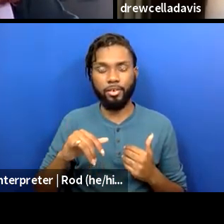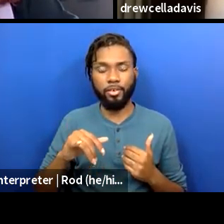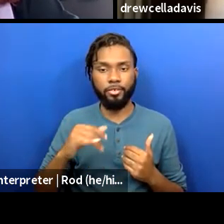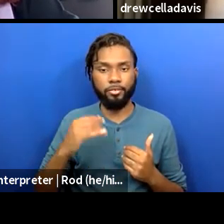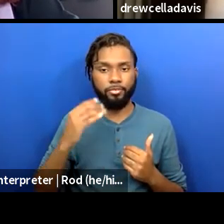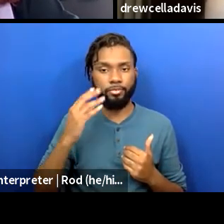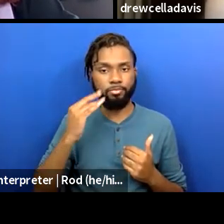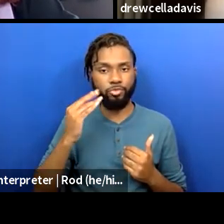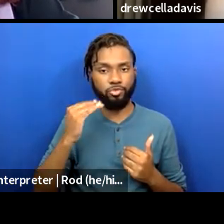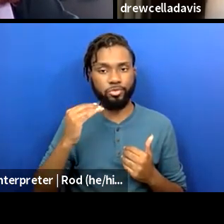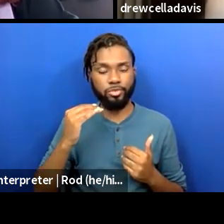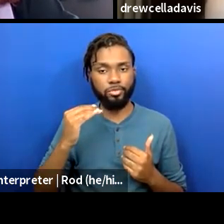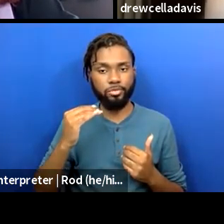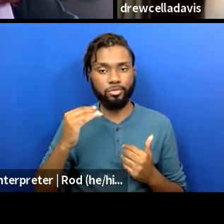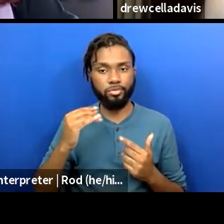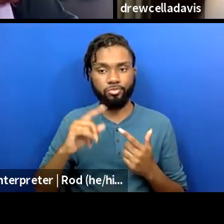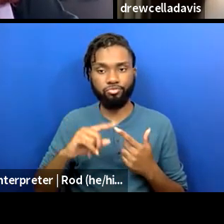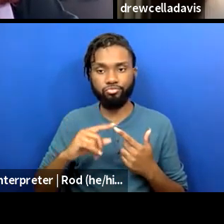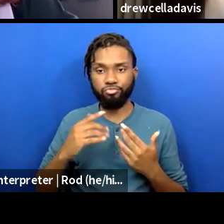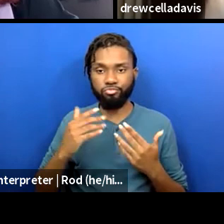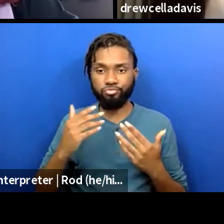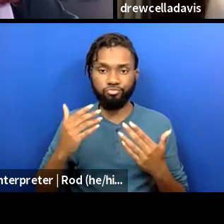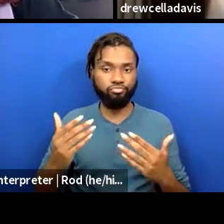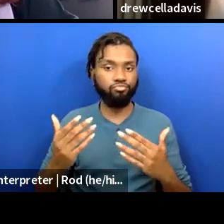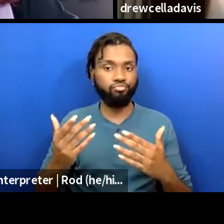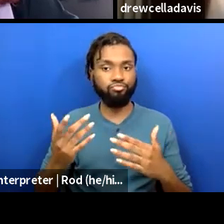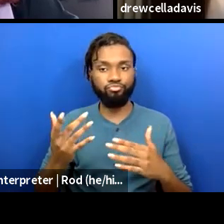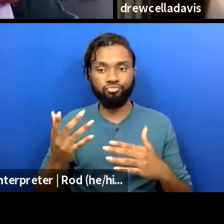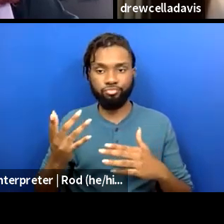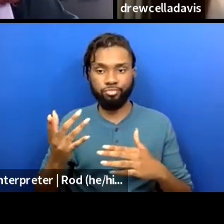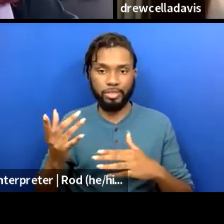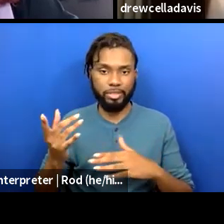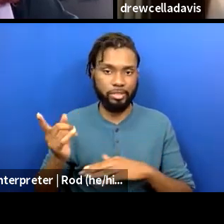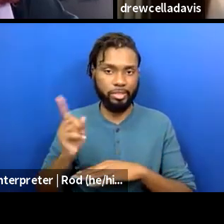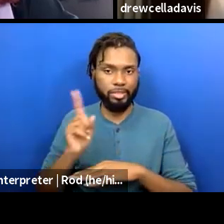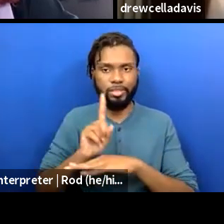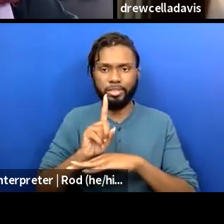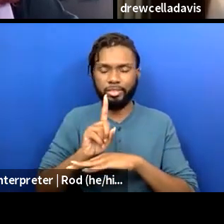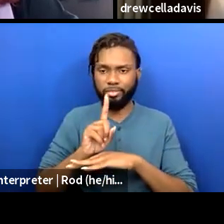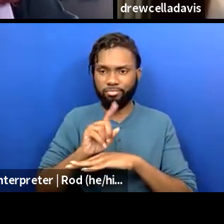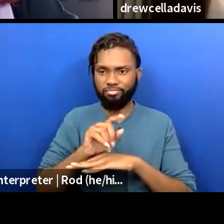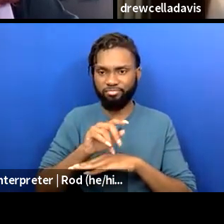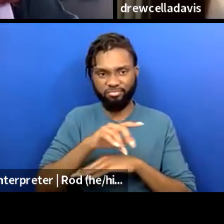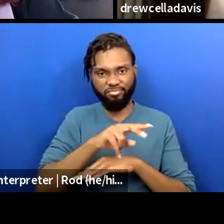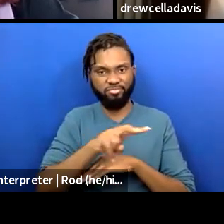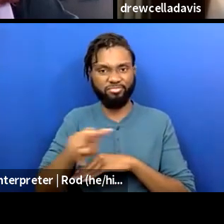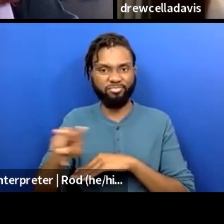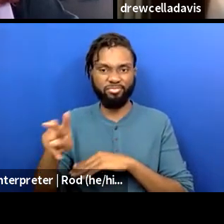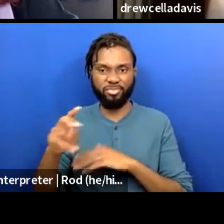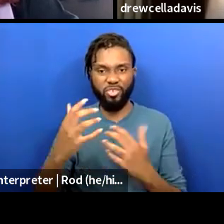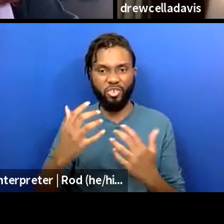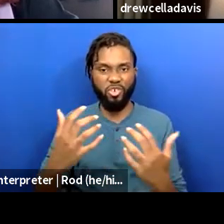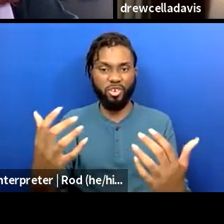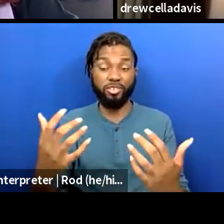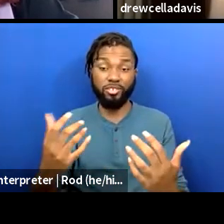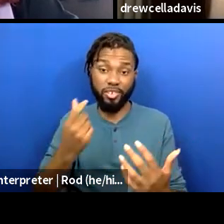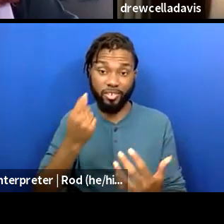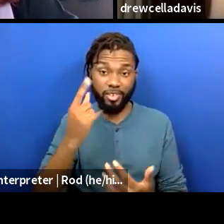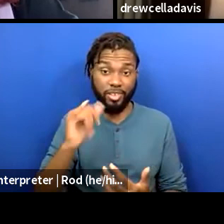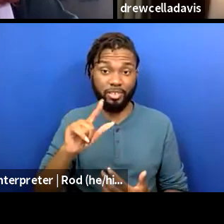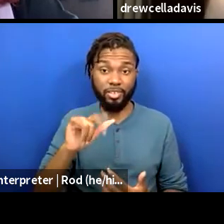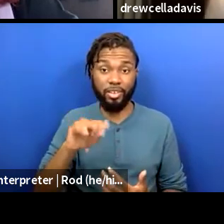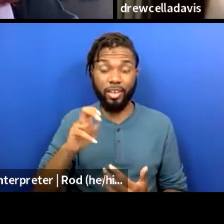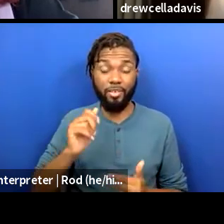out there on the ledge, you know, in front of an audience. And it's live theater, so a lot of things could happen. And,